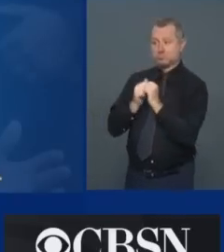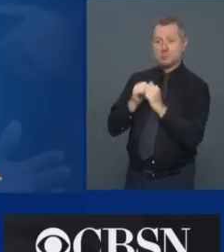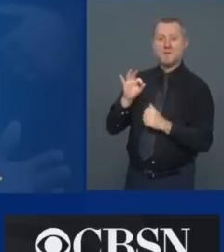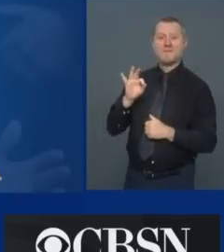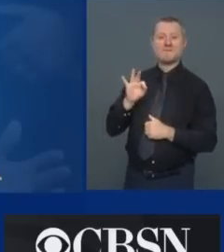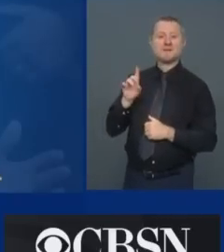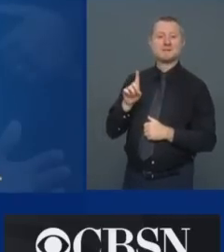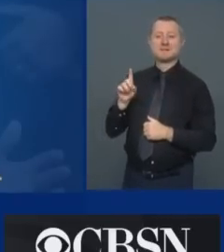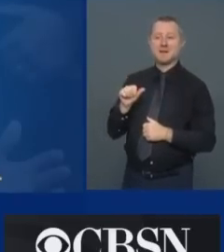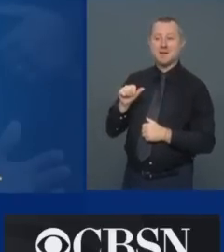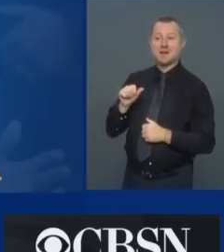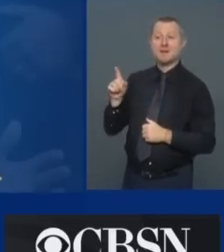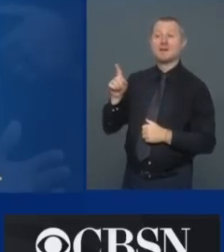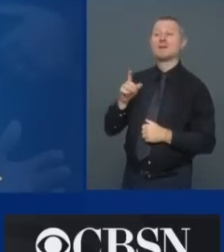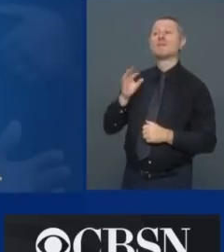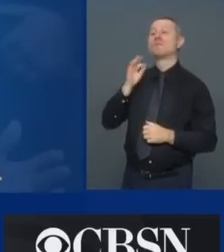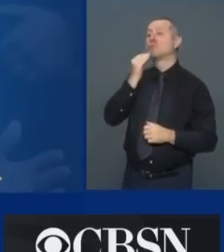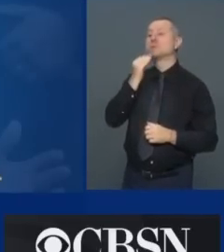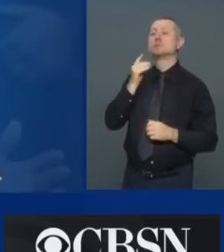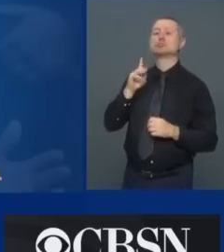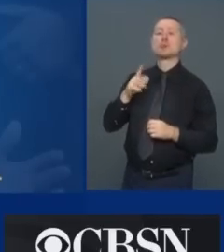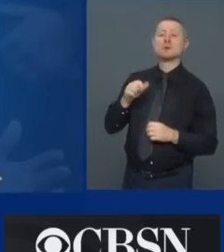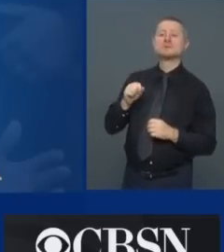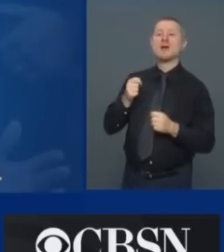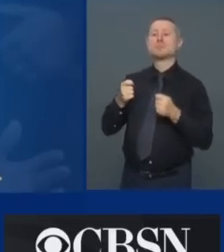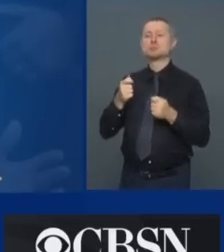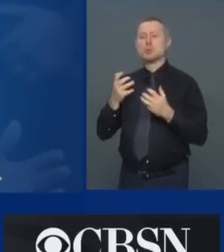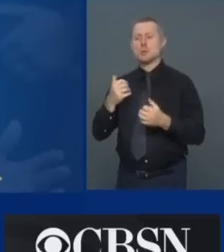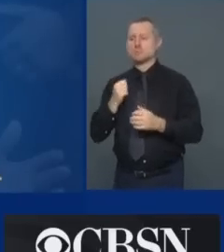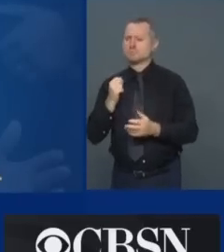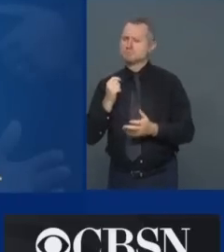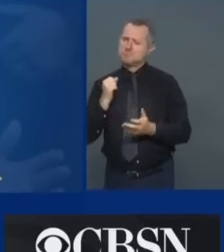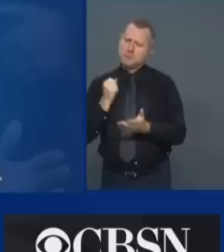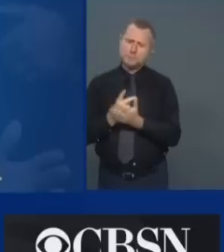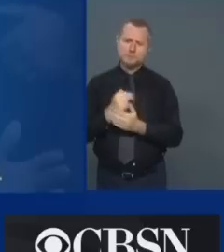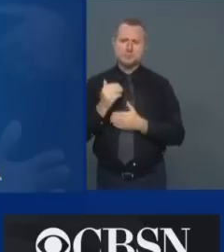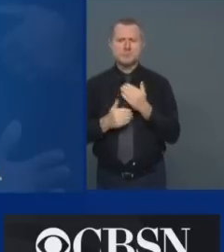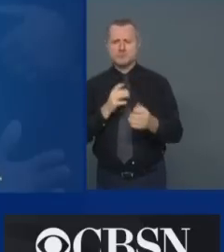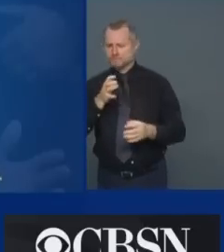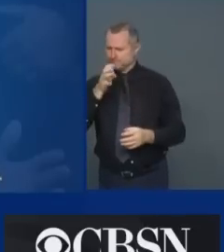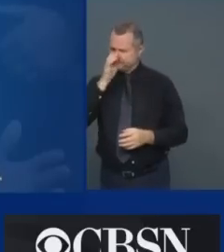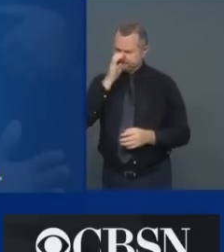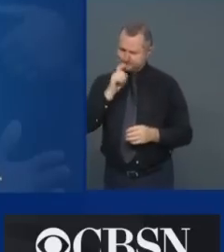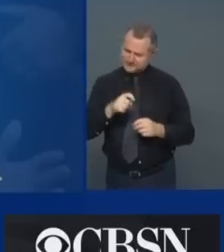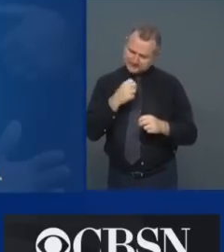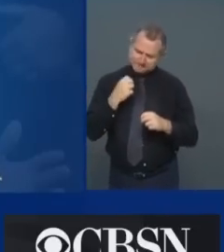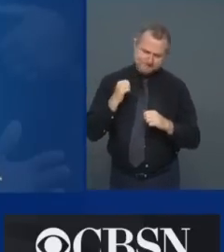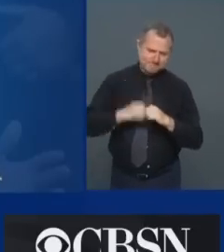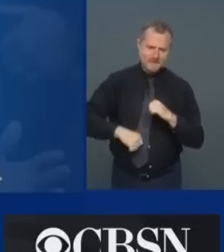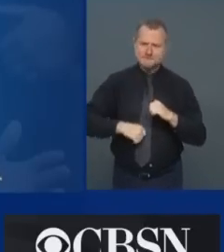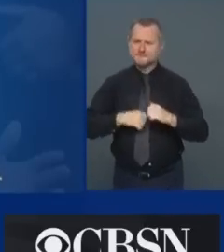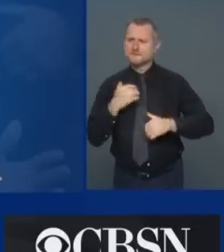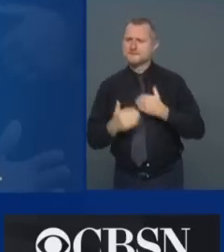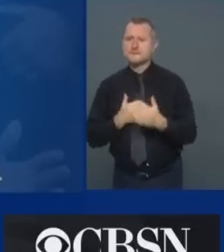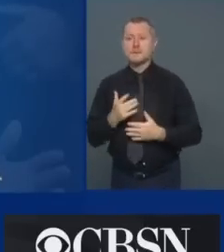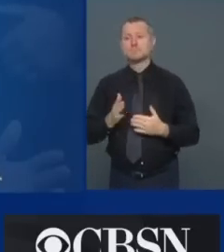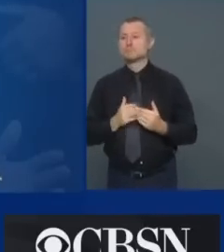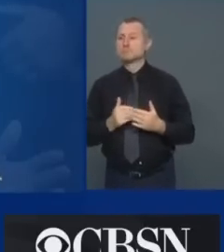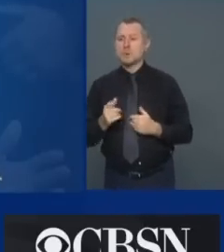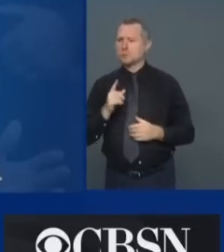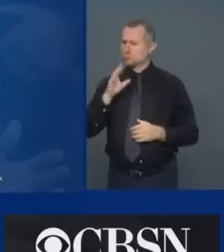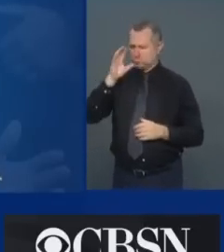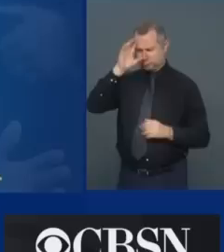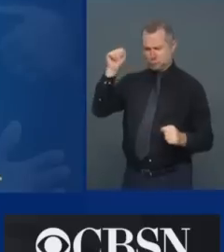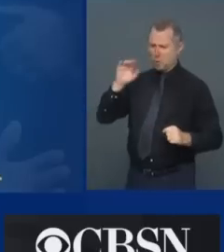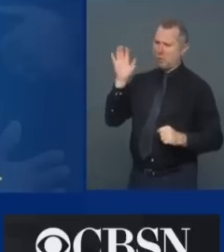they want to make the approval more rigorous, more transparent. President says they're trying to politicize it. Why would